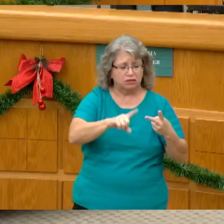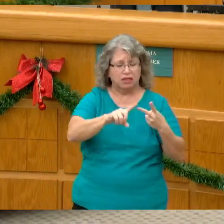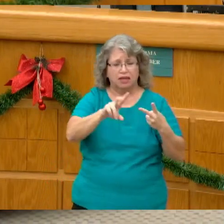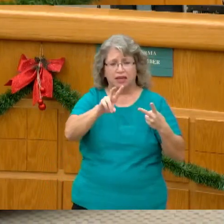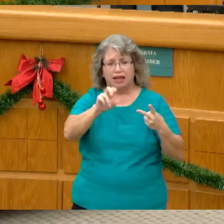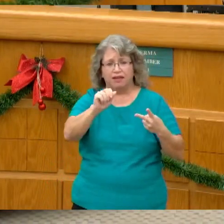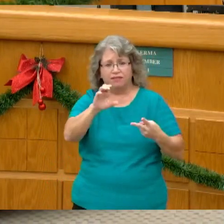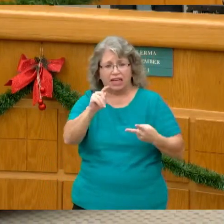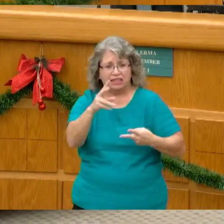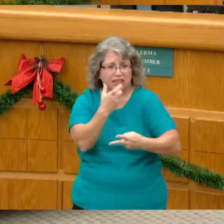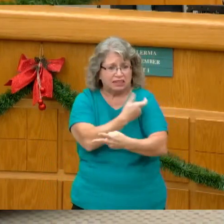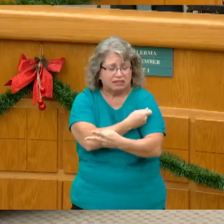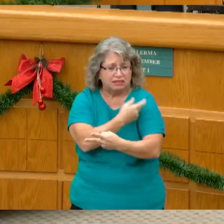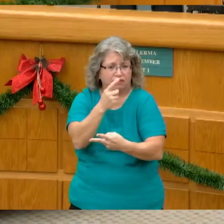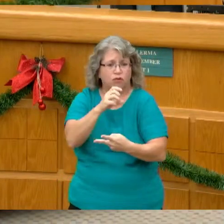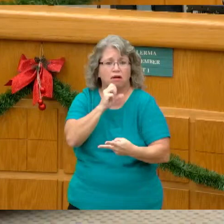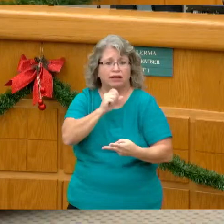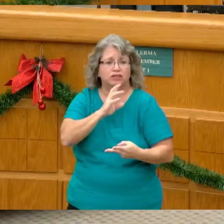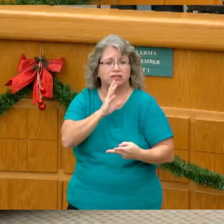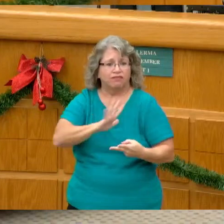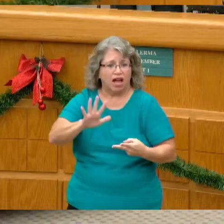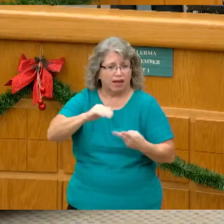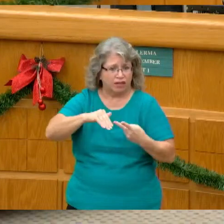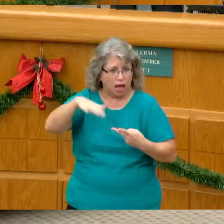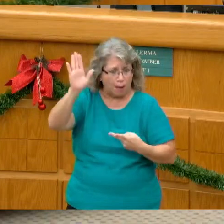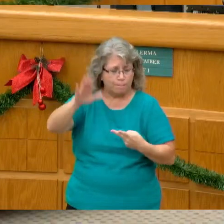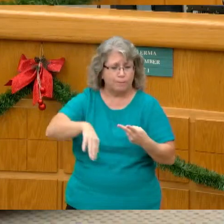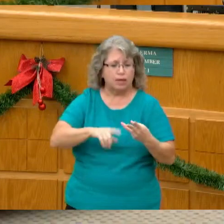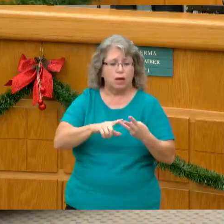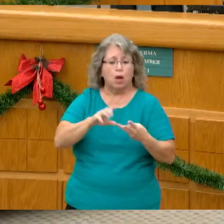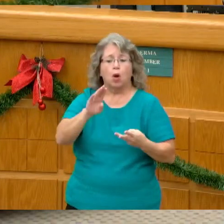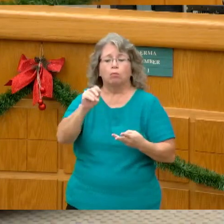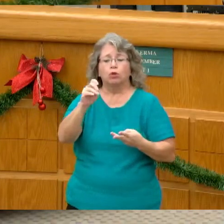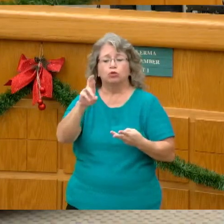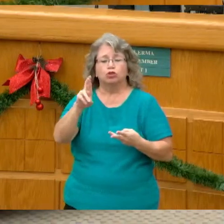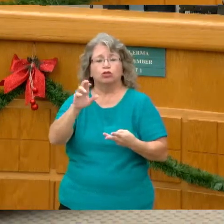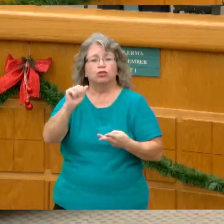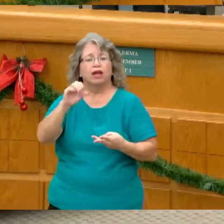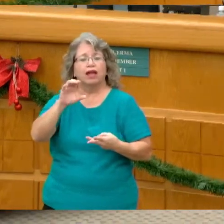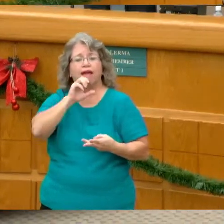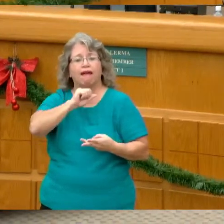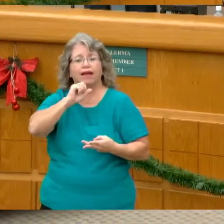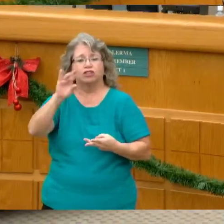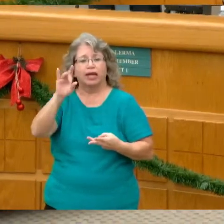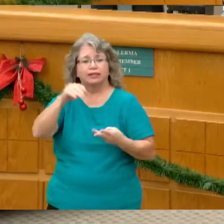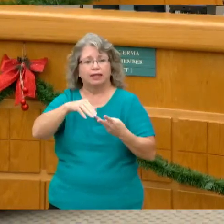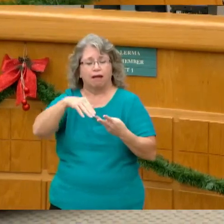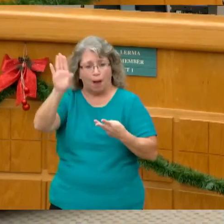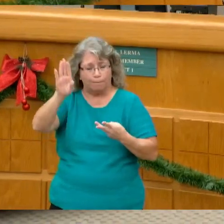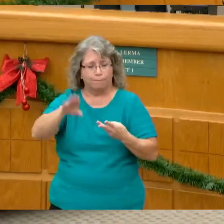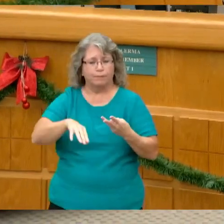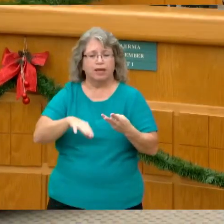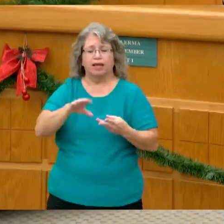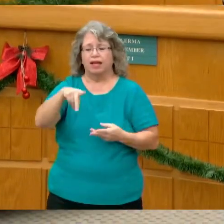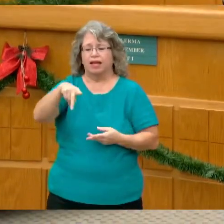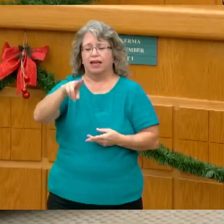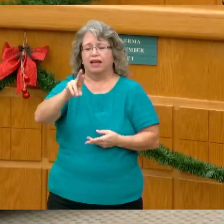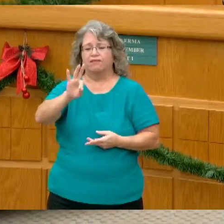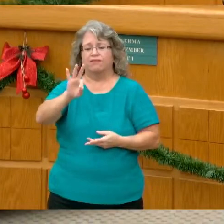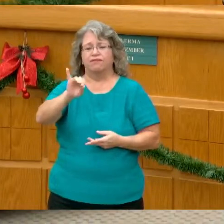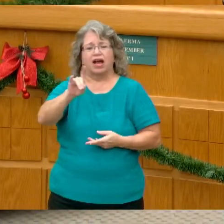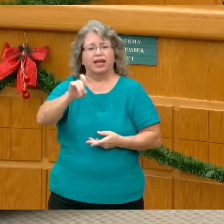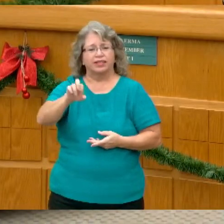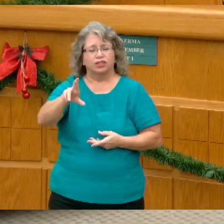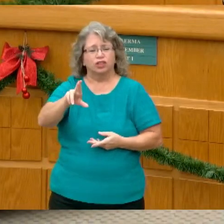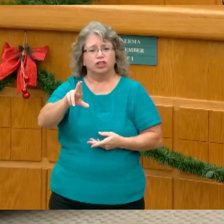booster shots for ages 18 and up. The Pfizer booster eligibility was lowered to ages 16